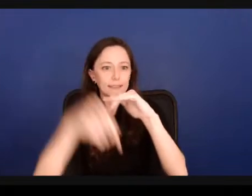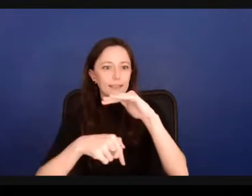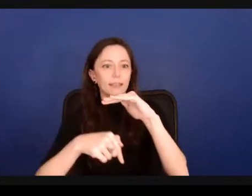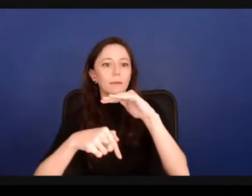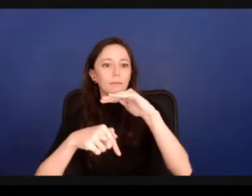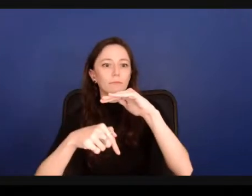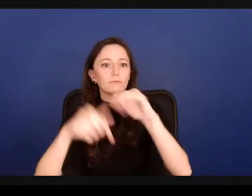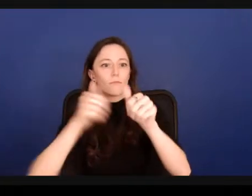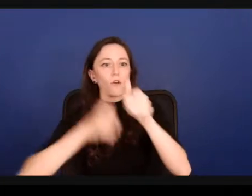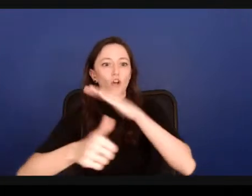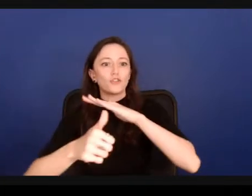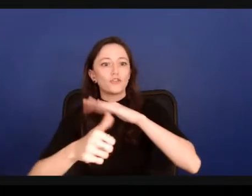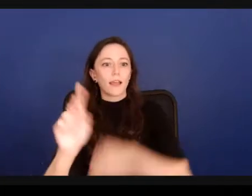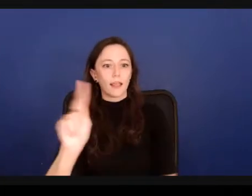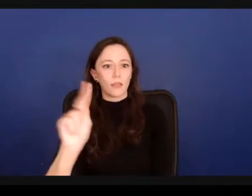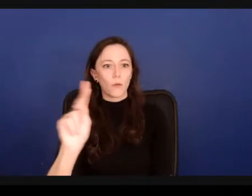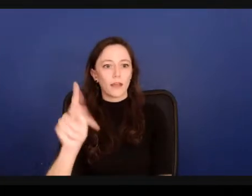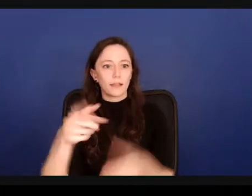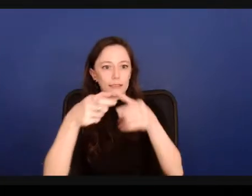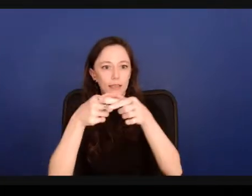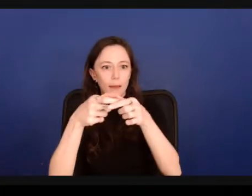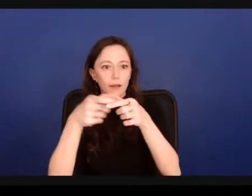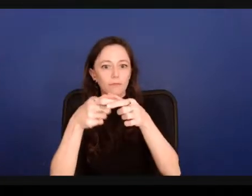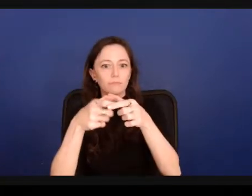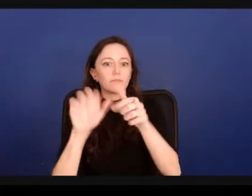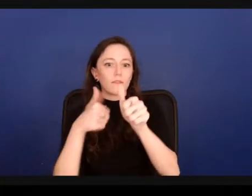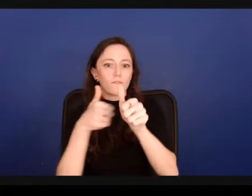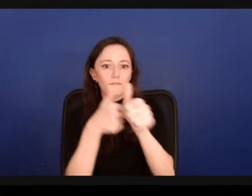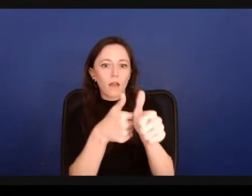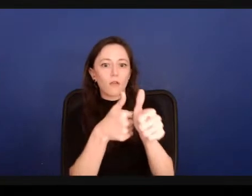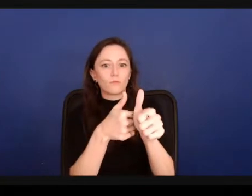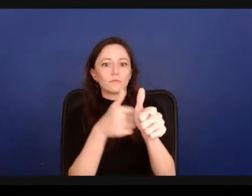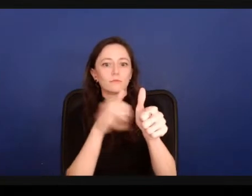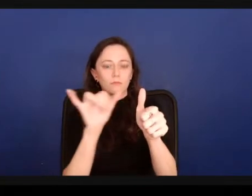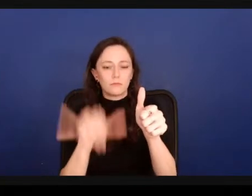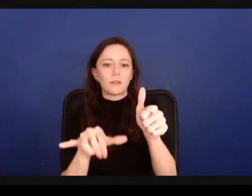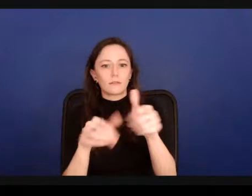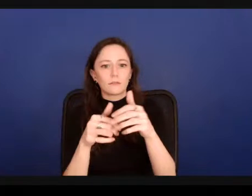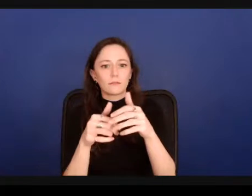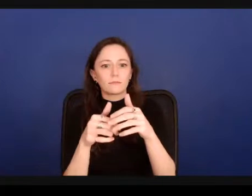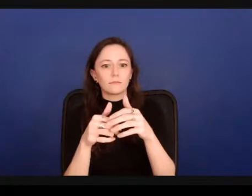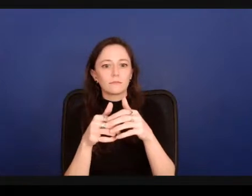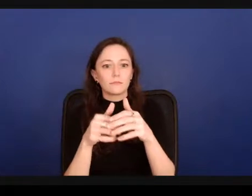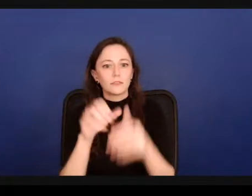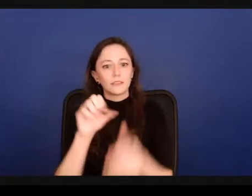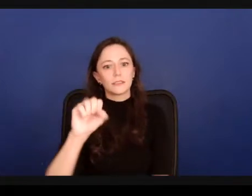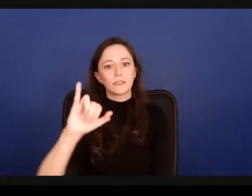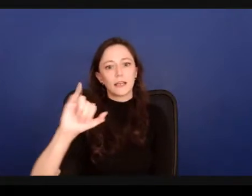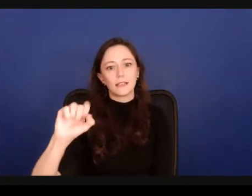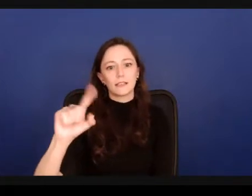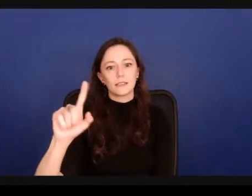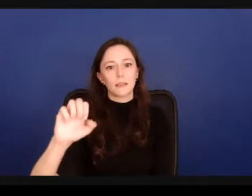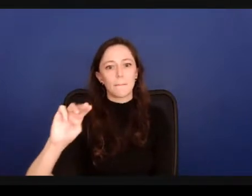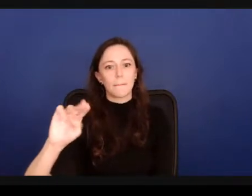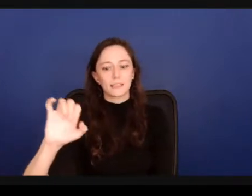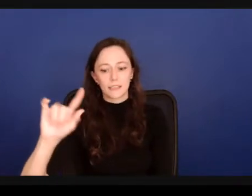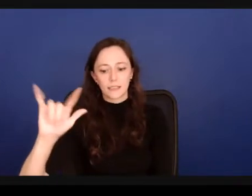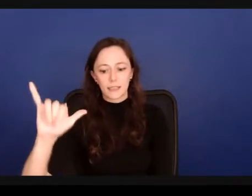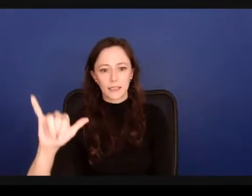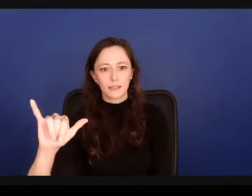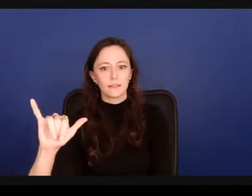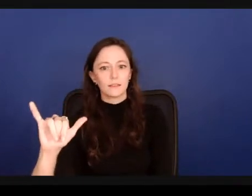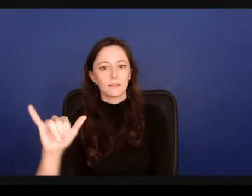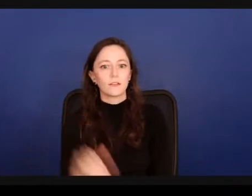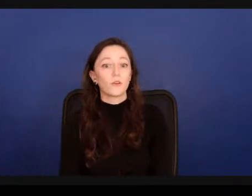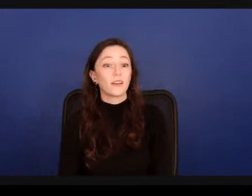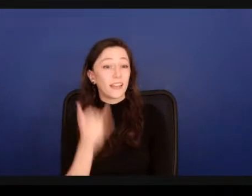summit that has followed the shallow seismicity. So shallow seismicity all through here. And if you were not